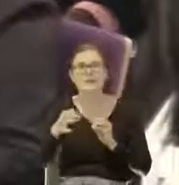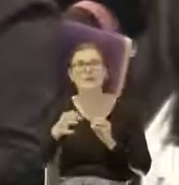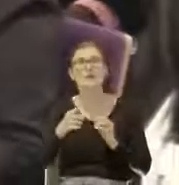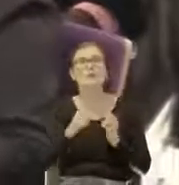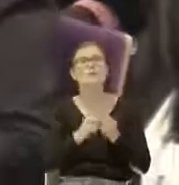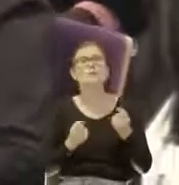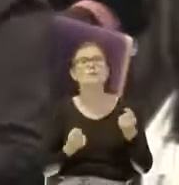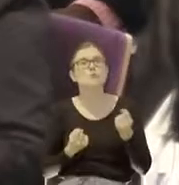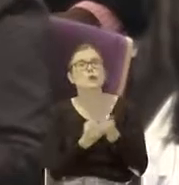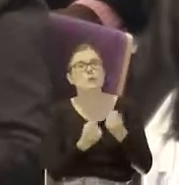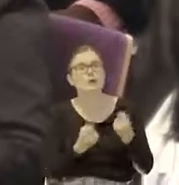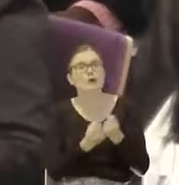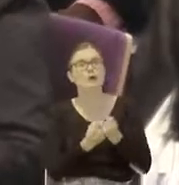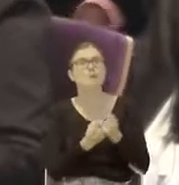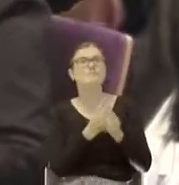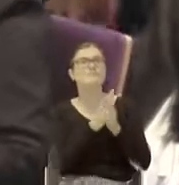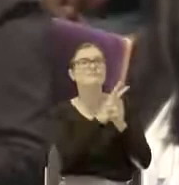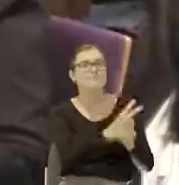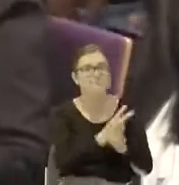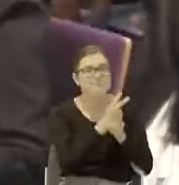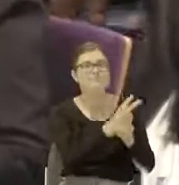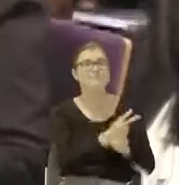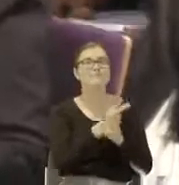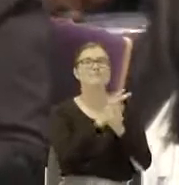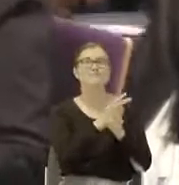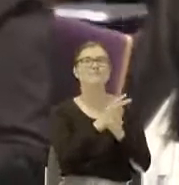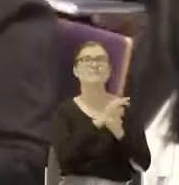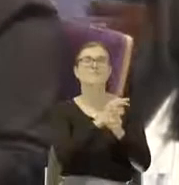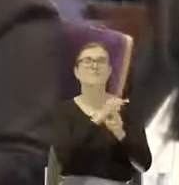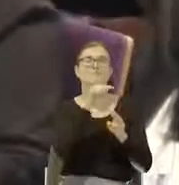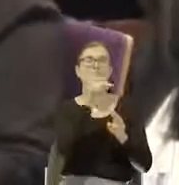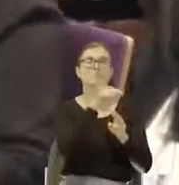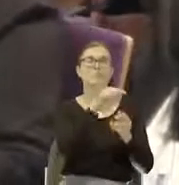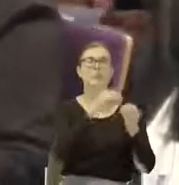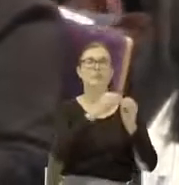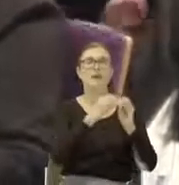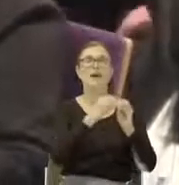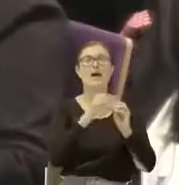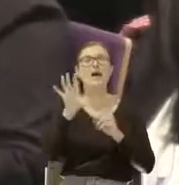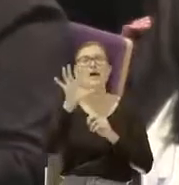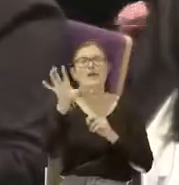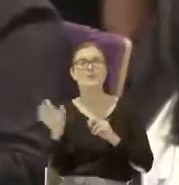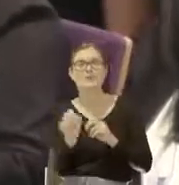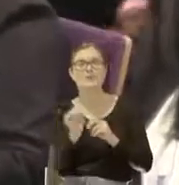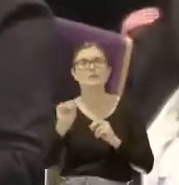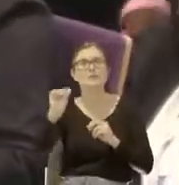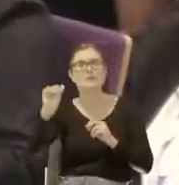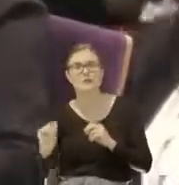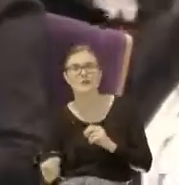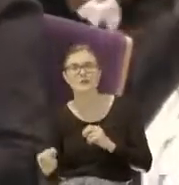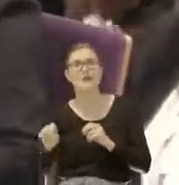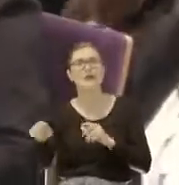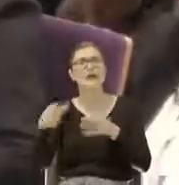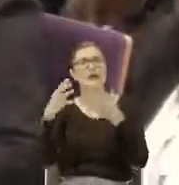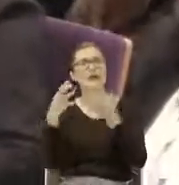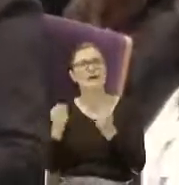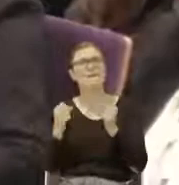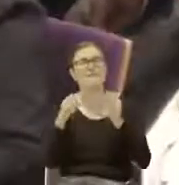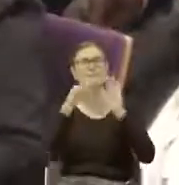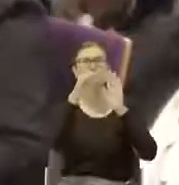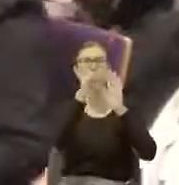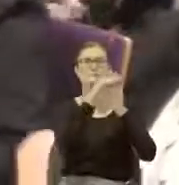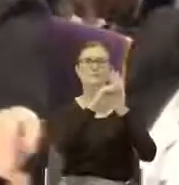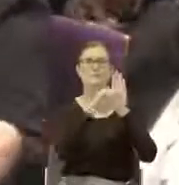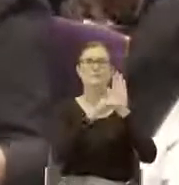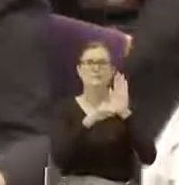policies or pieces of legislation that are governing local government, your Systems Act, your Municipal Structures Act,